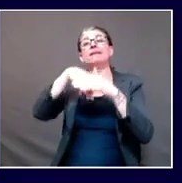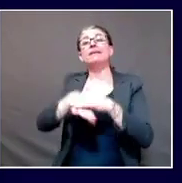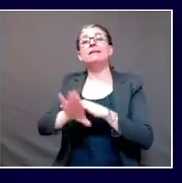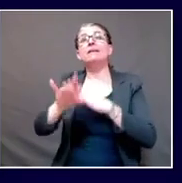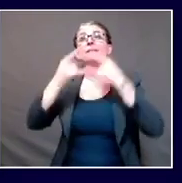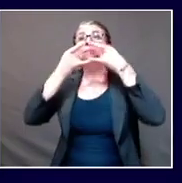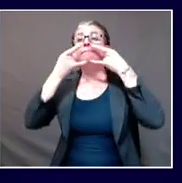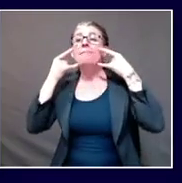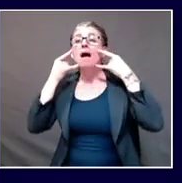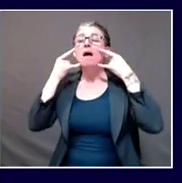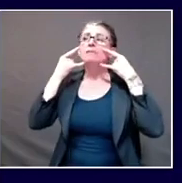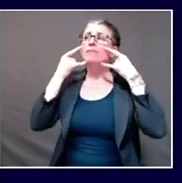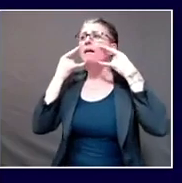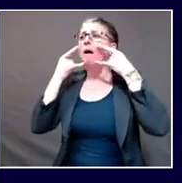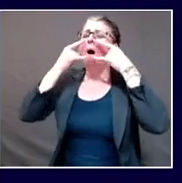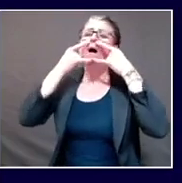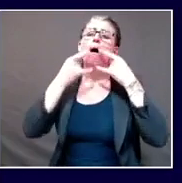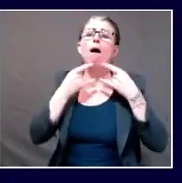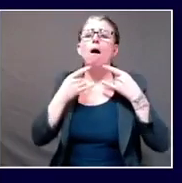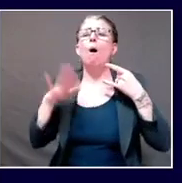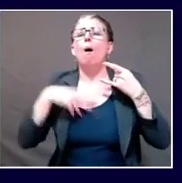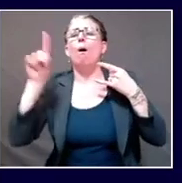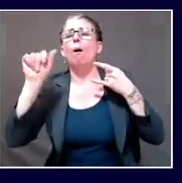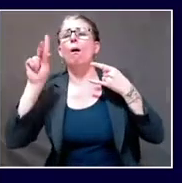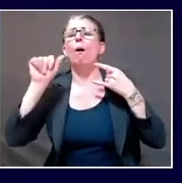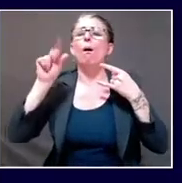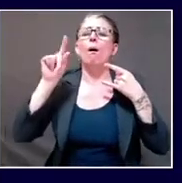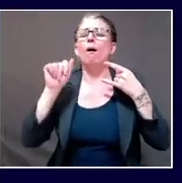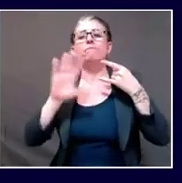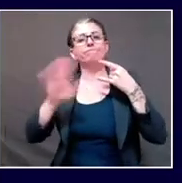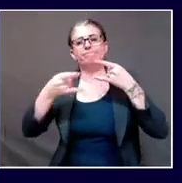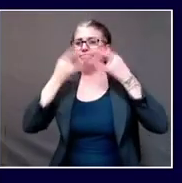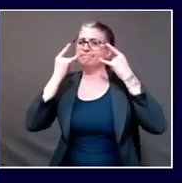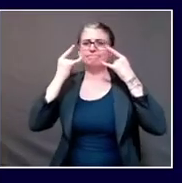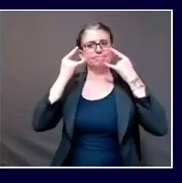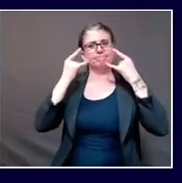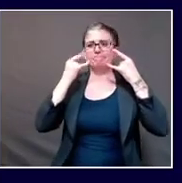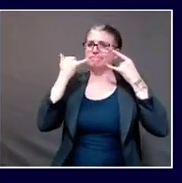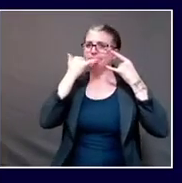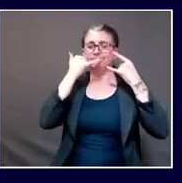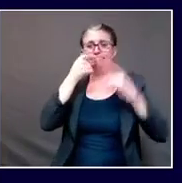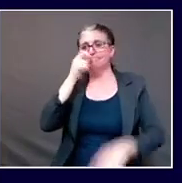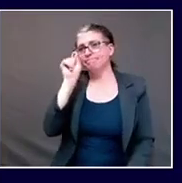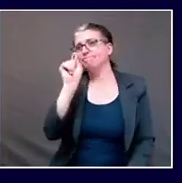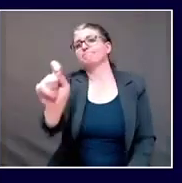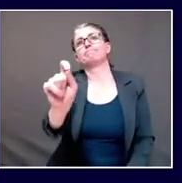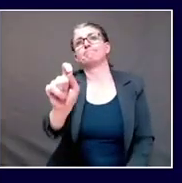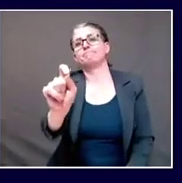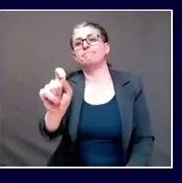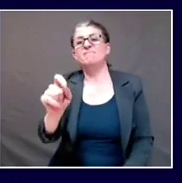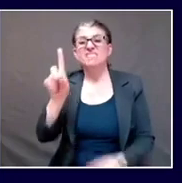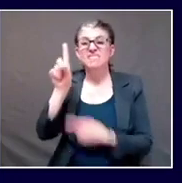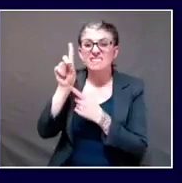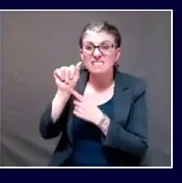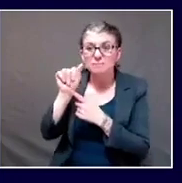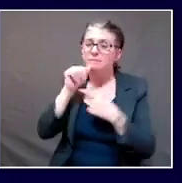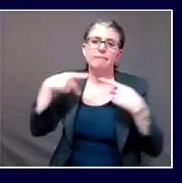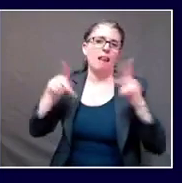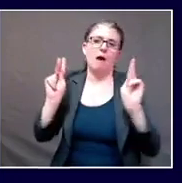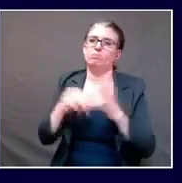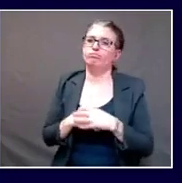now. So that's one of the things we did. How, how we communicate this? Well, we had about an hour long, um,